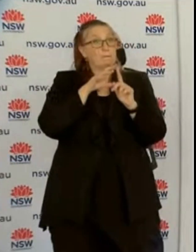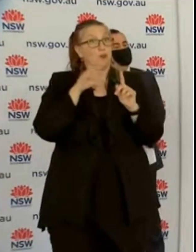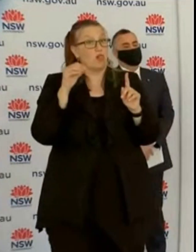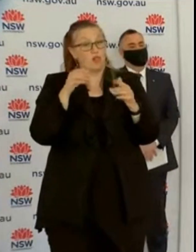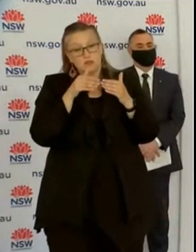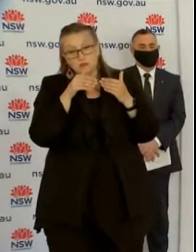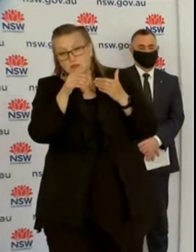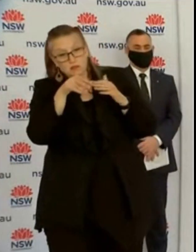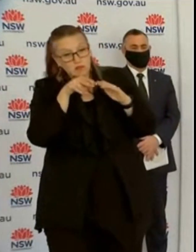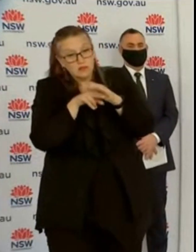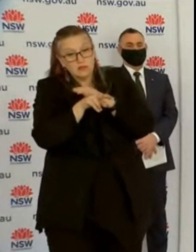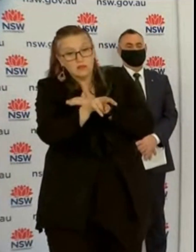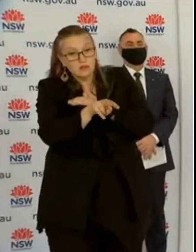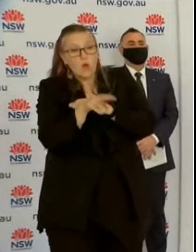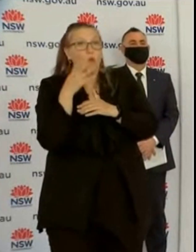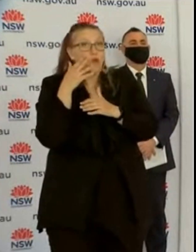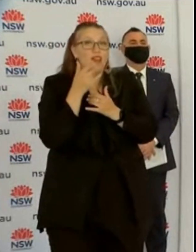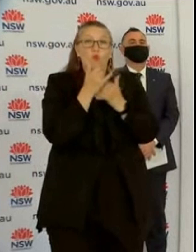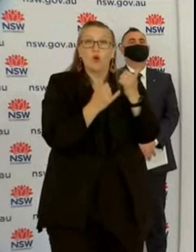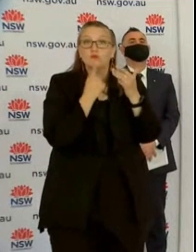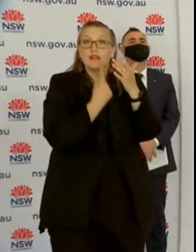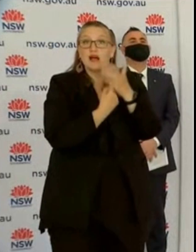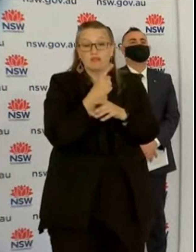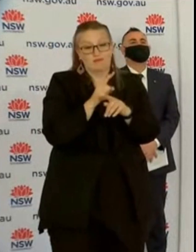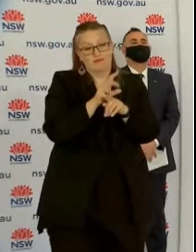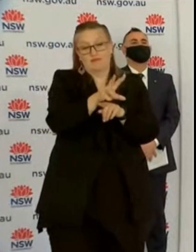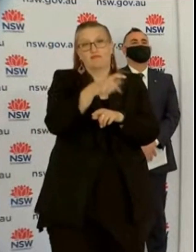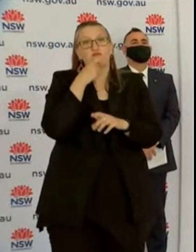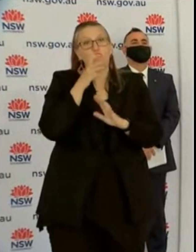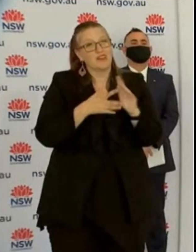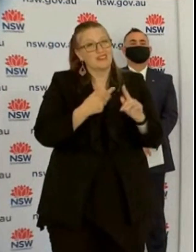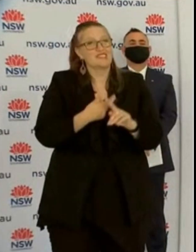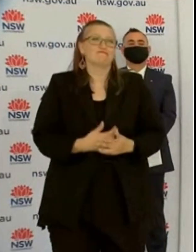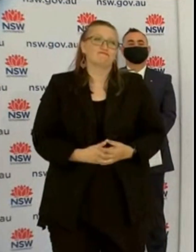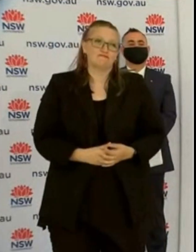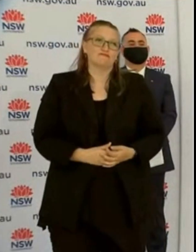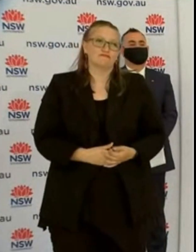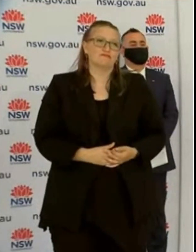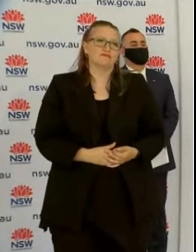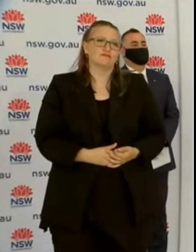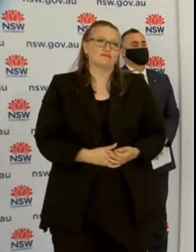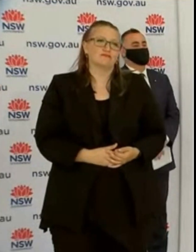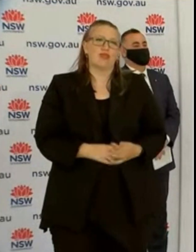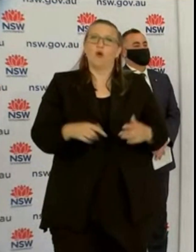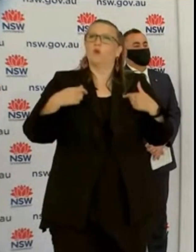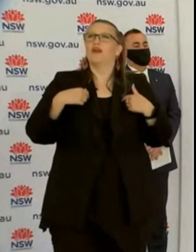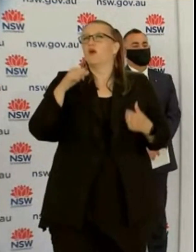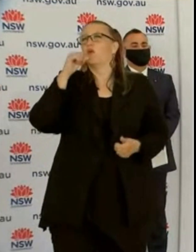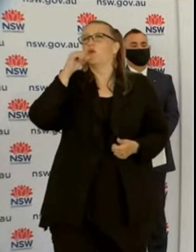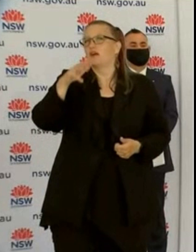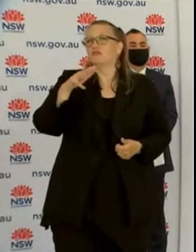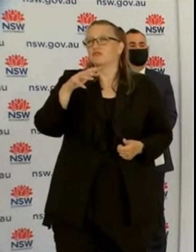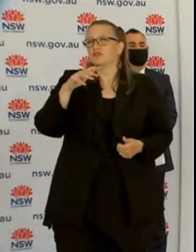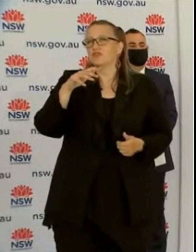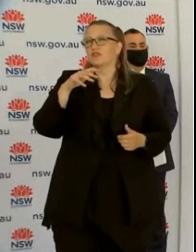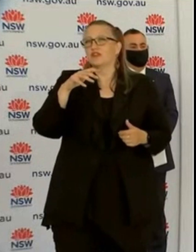numbers are likely to be in the next week or so, and as you see, we need to make sure that we don't cause any major adjustment which is going to see a